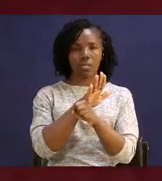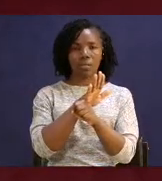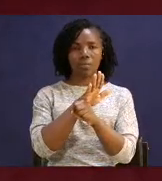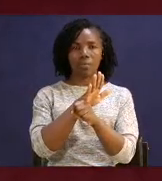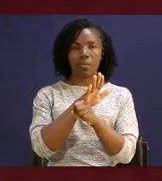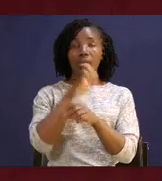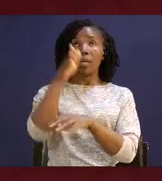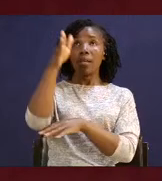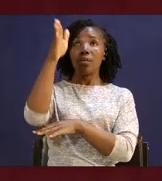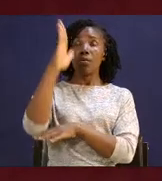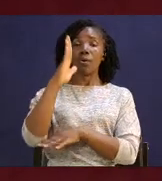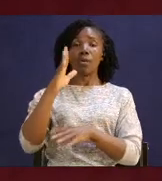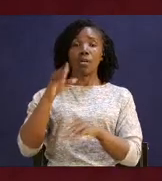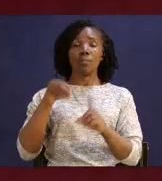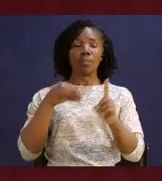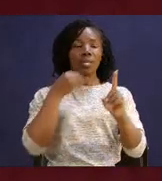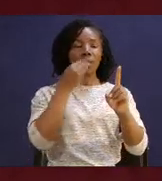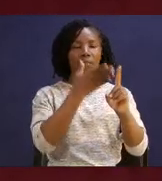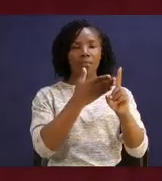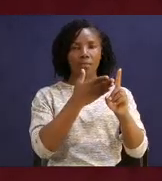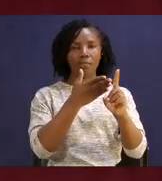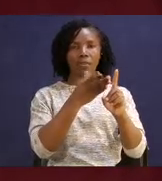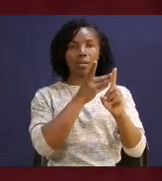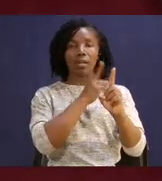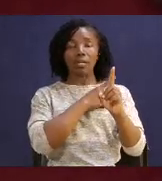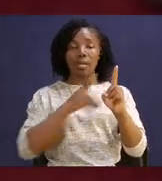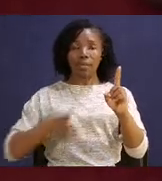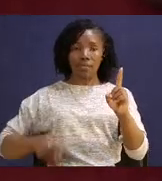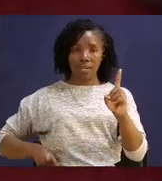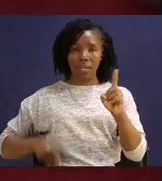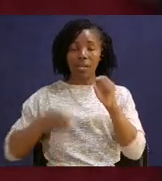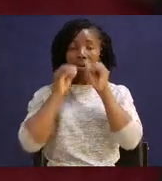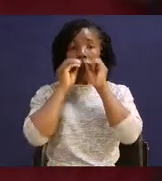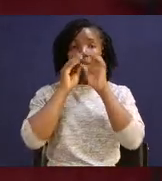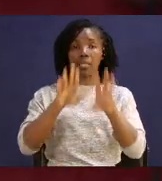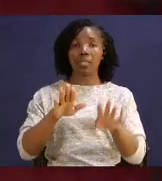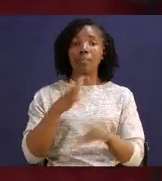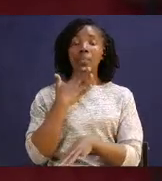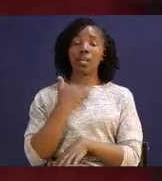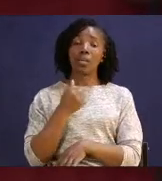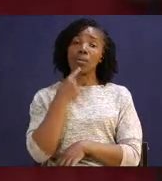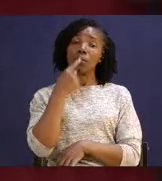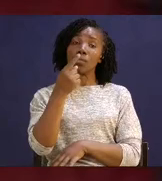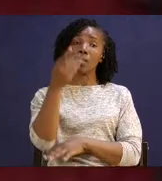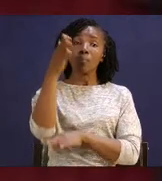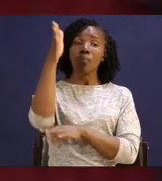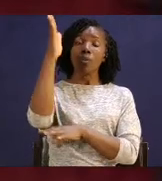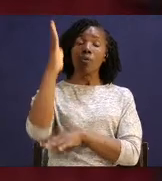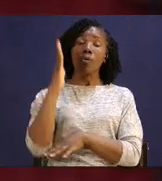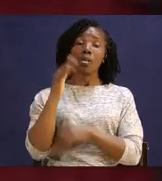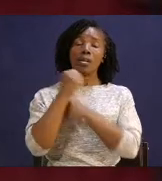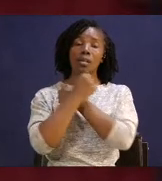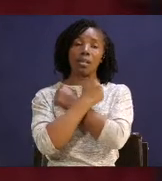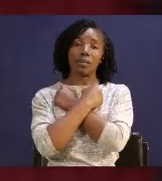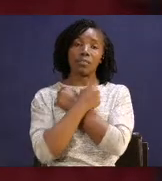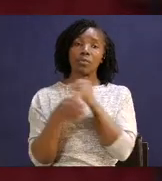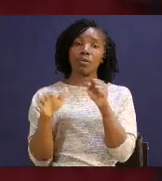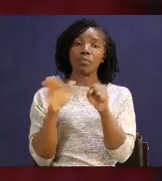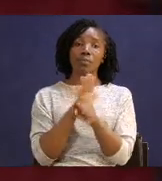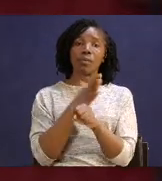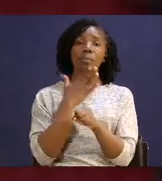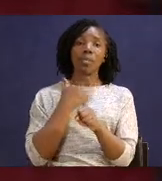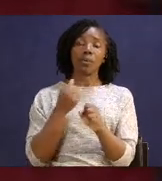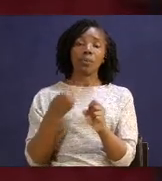Solomon whatever he needed. And I want you to know that God loves you so much, he wants to give you all that you